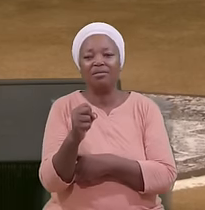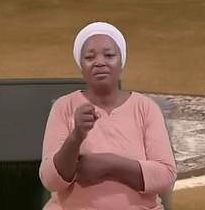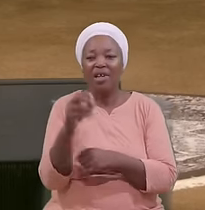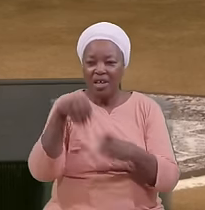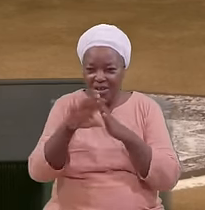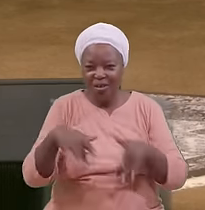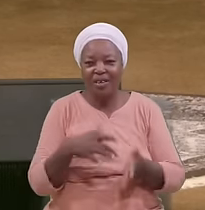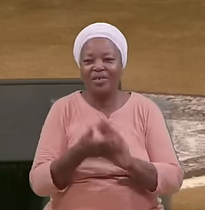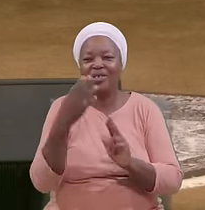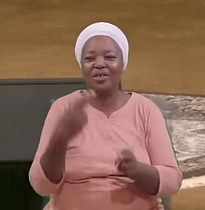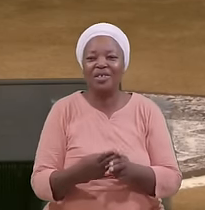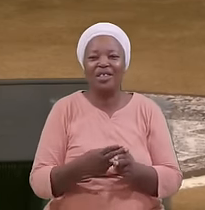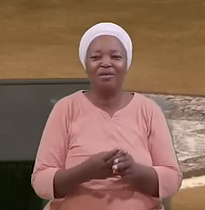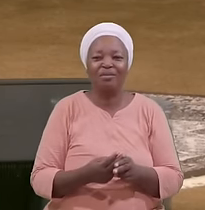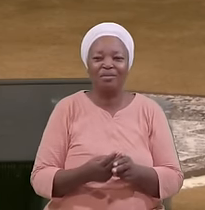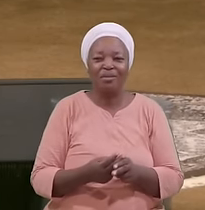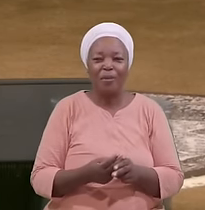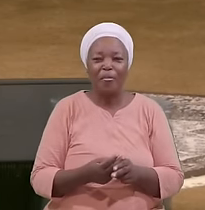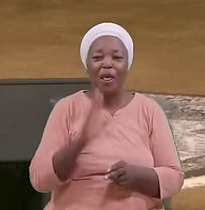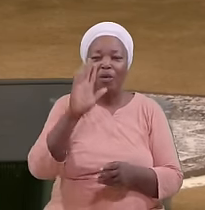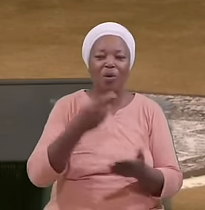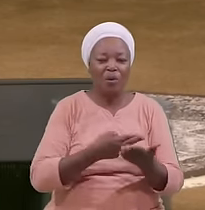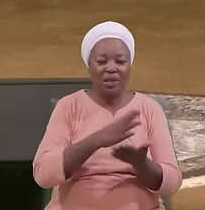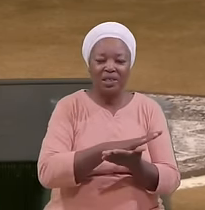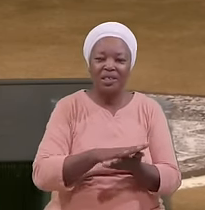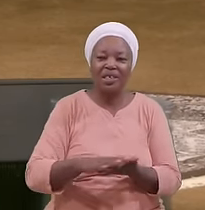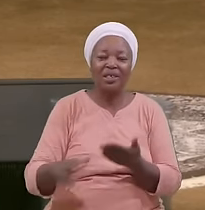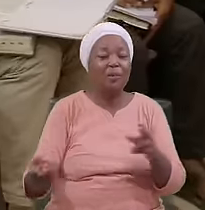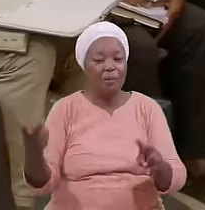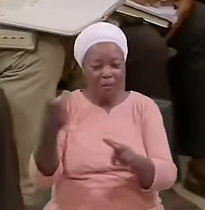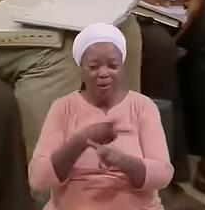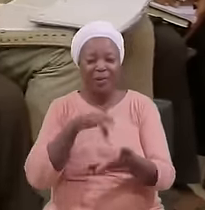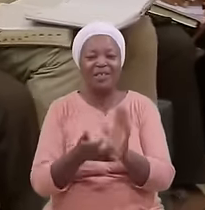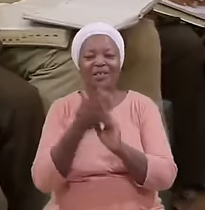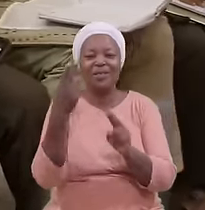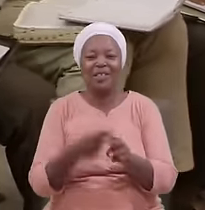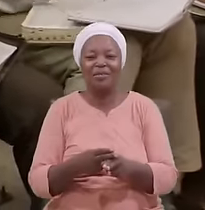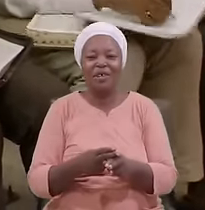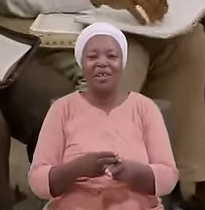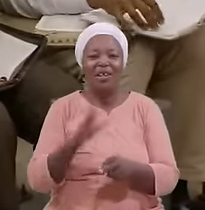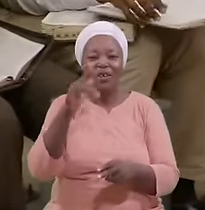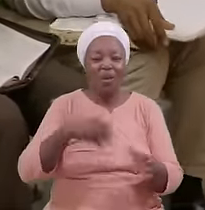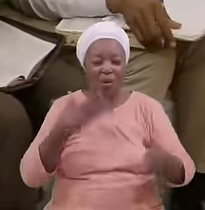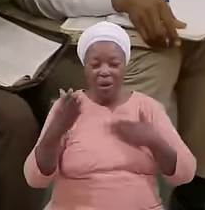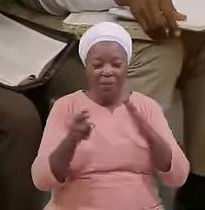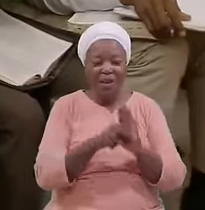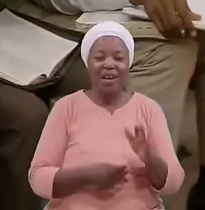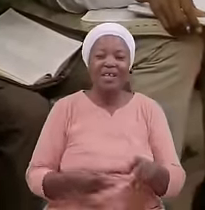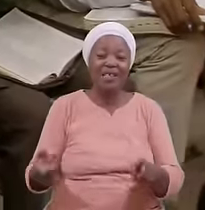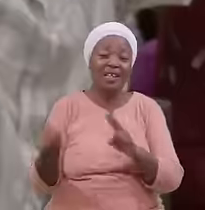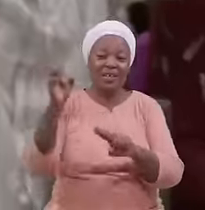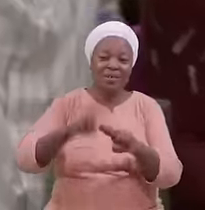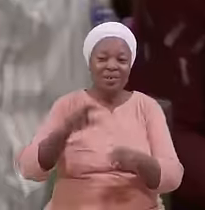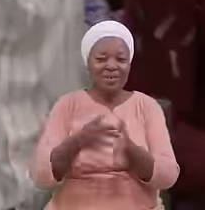In your life. Amen. Your righteousness multiplied. Amen. Your happiness